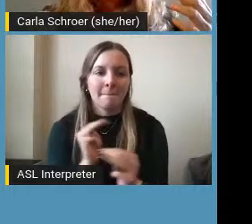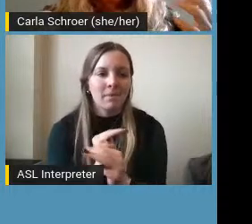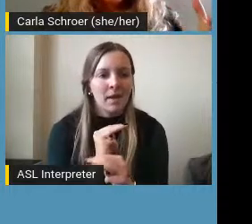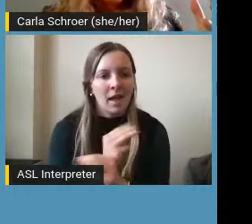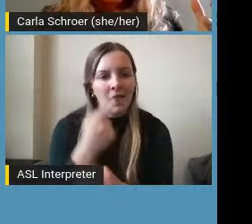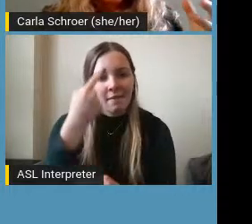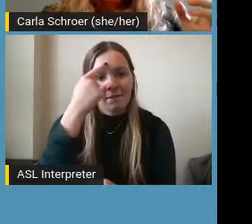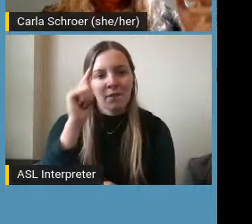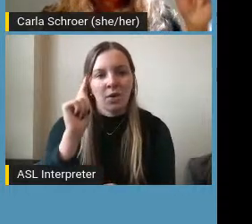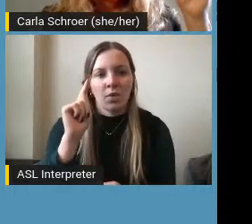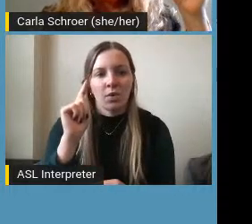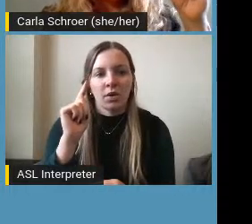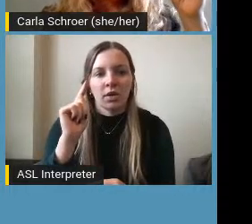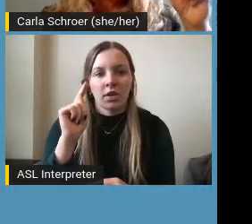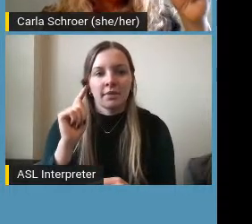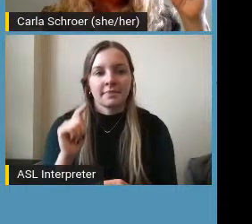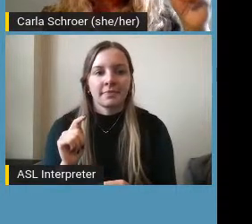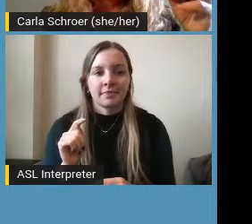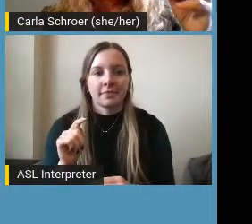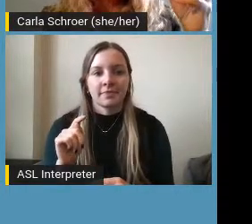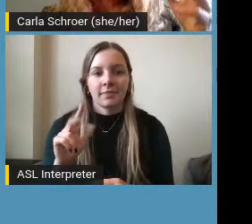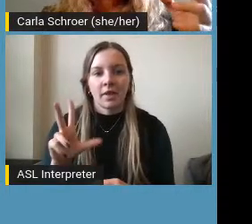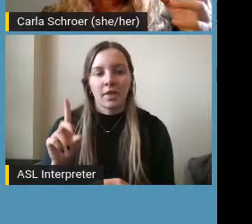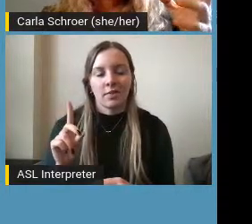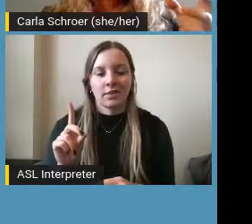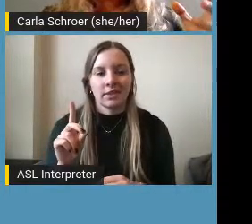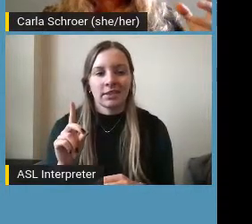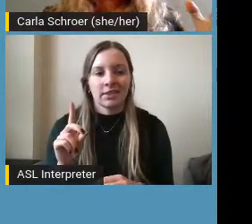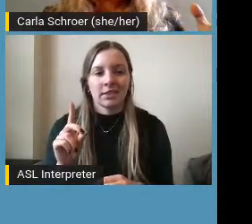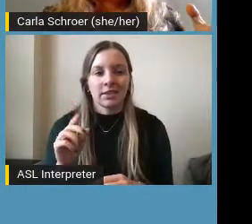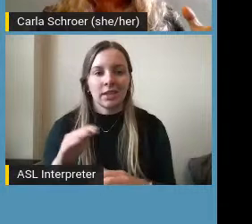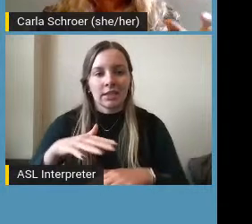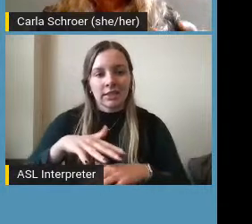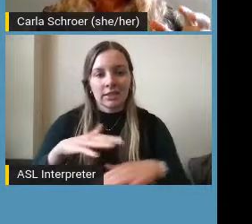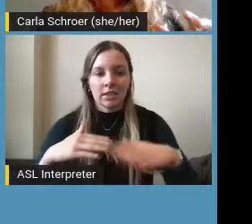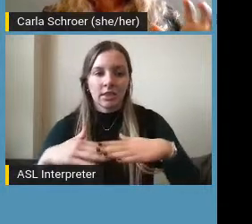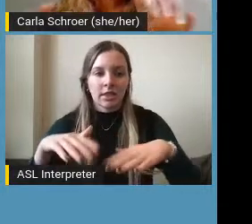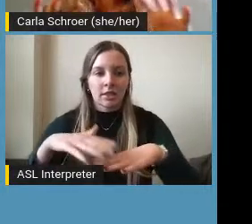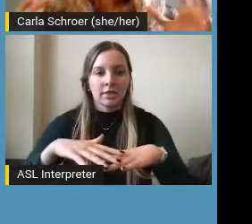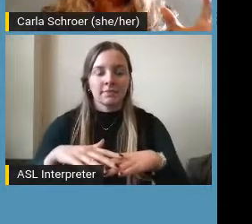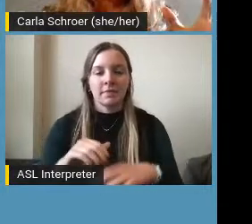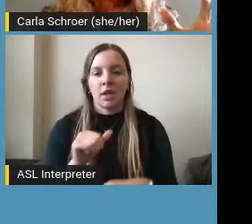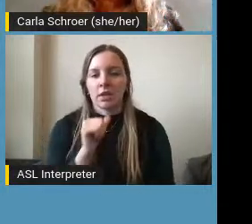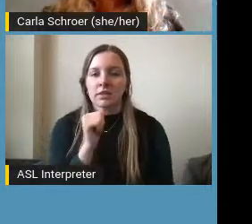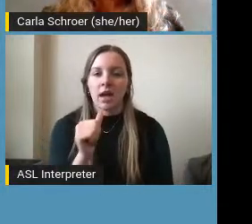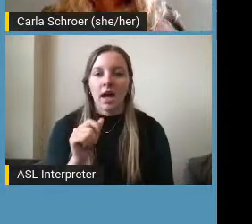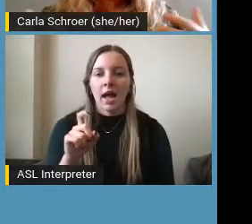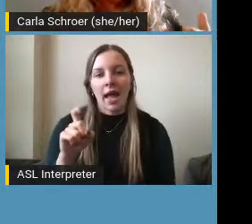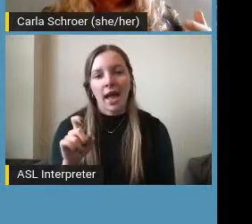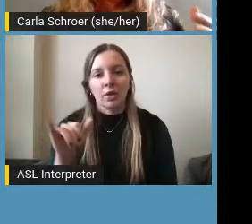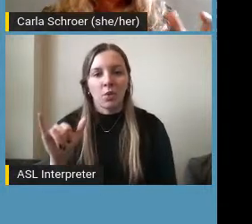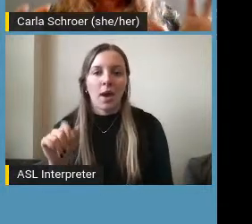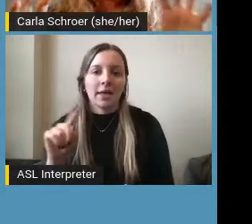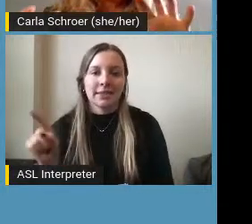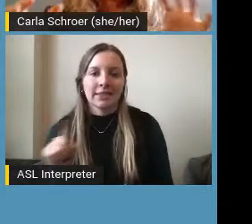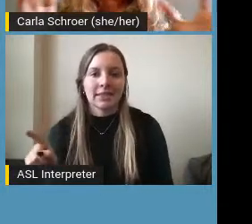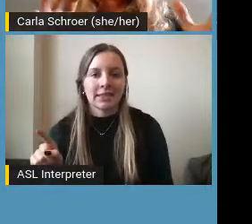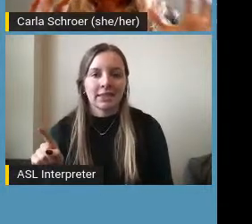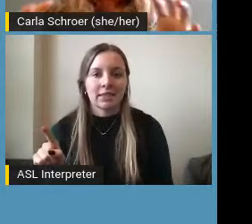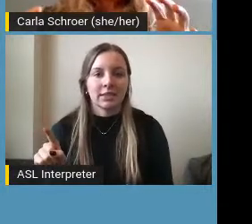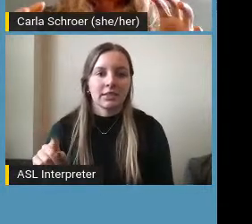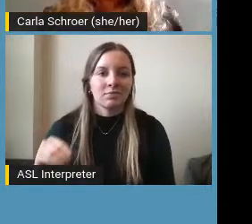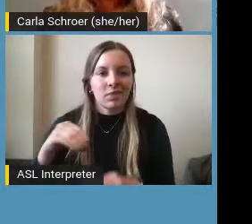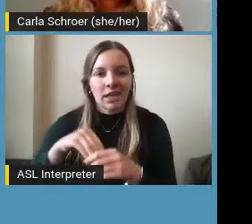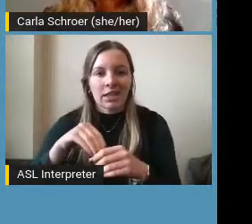no coordinate system. There's no X, Y, Z position in space. They're just a set of images and software that understands